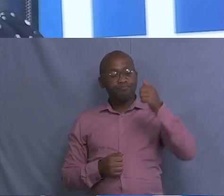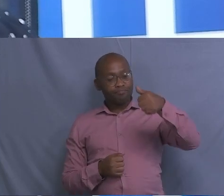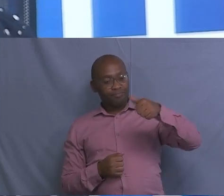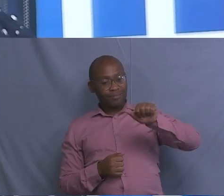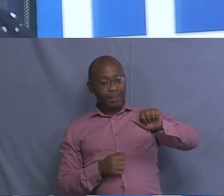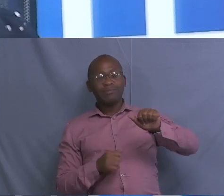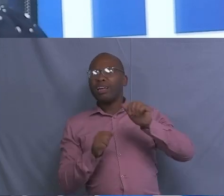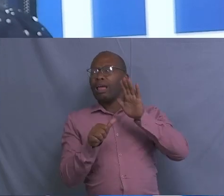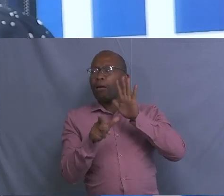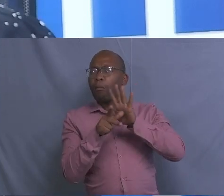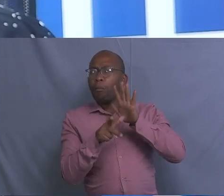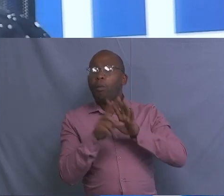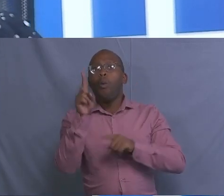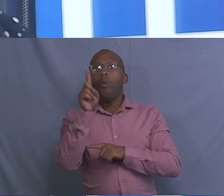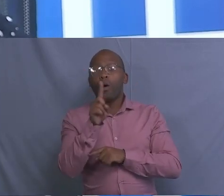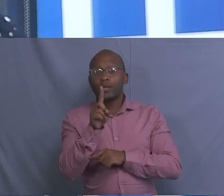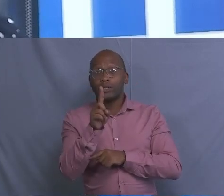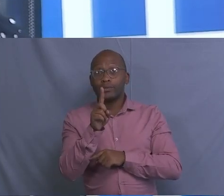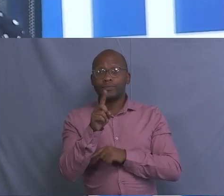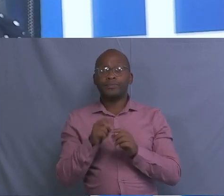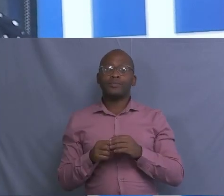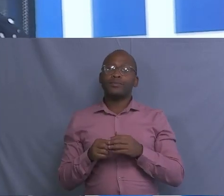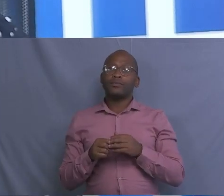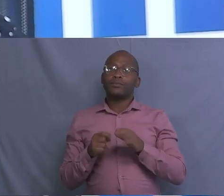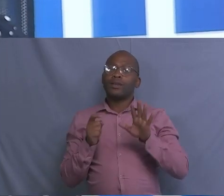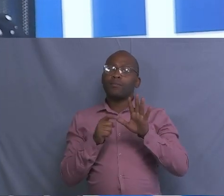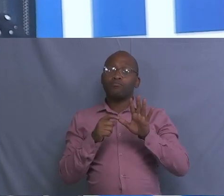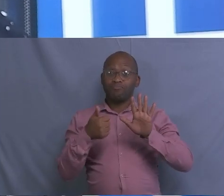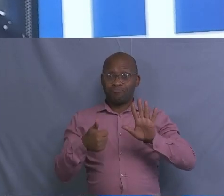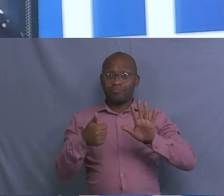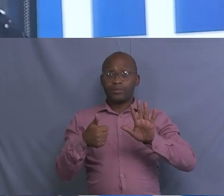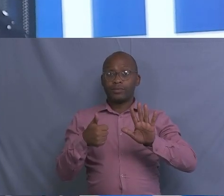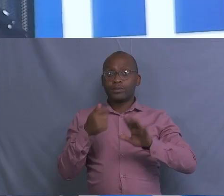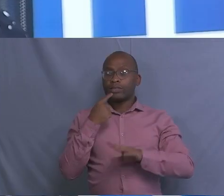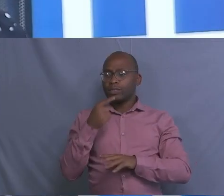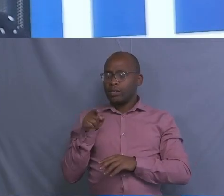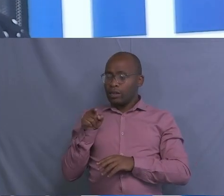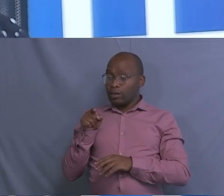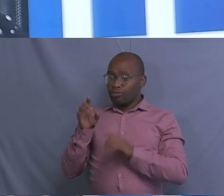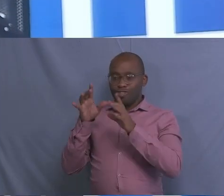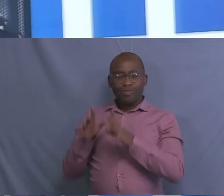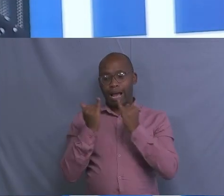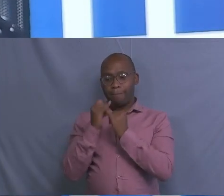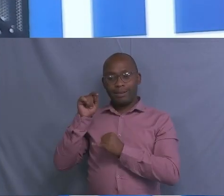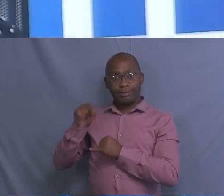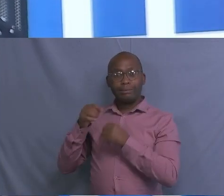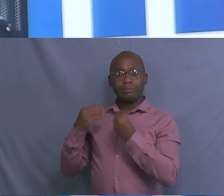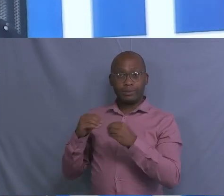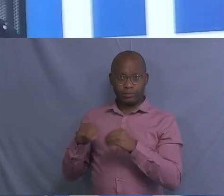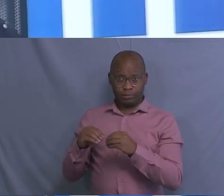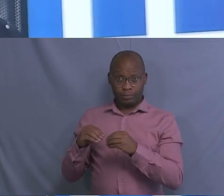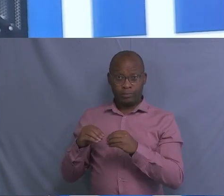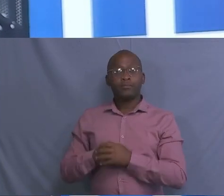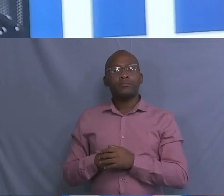going to look at is that number 6, it says that they should not make false statements or falsify the books of the company. The case in